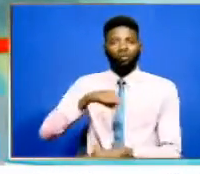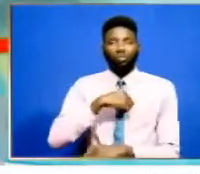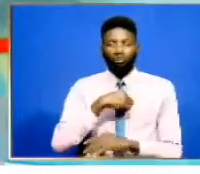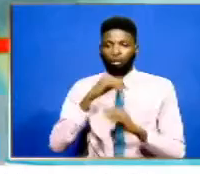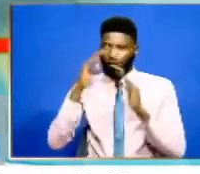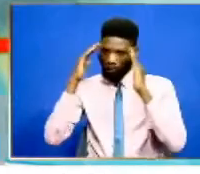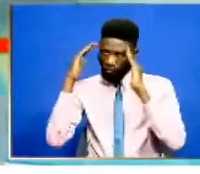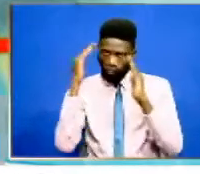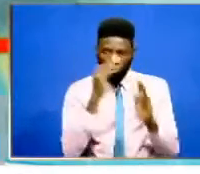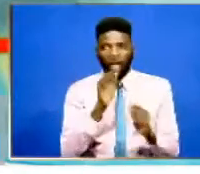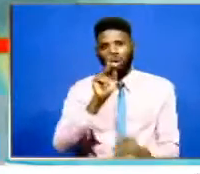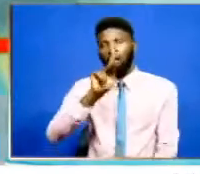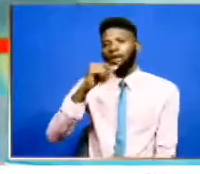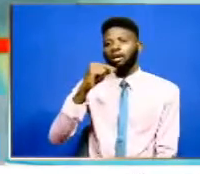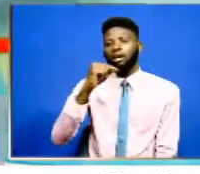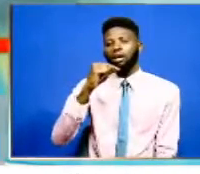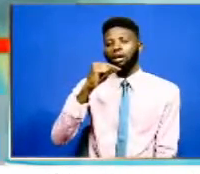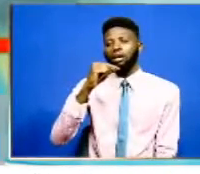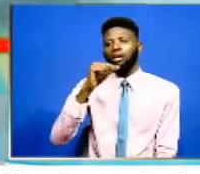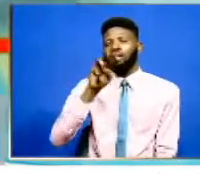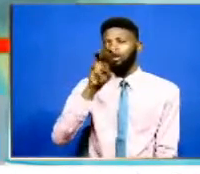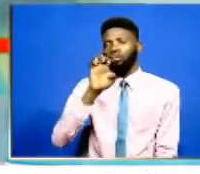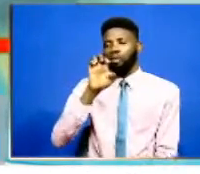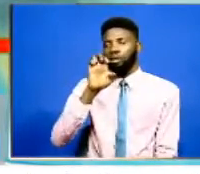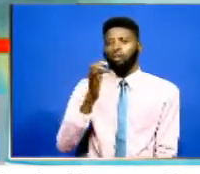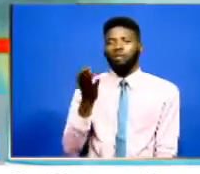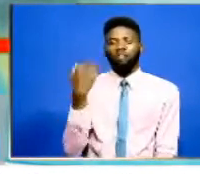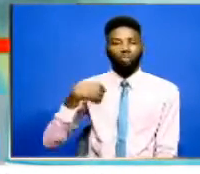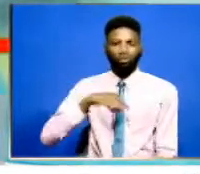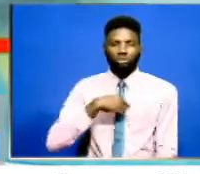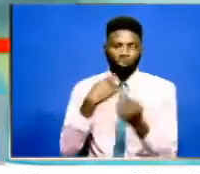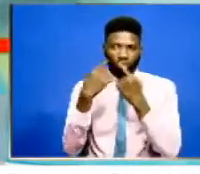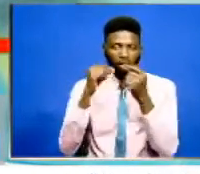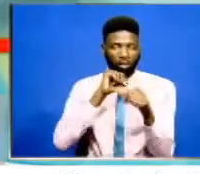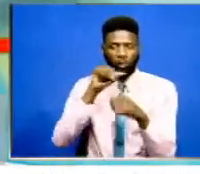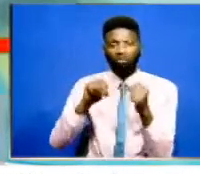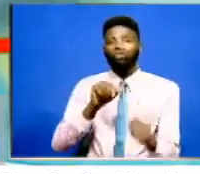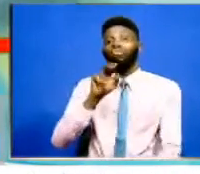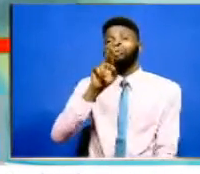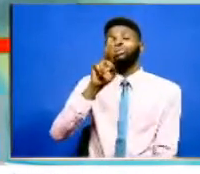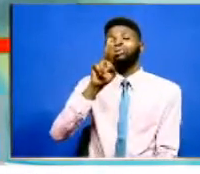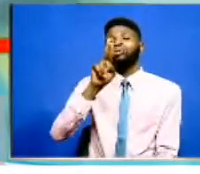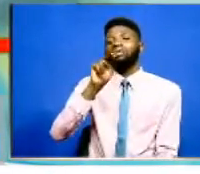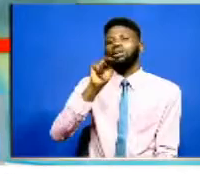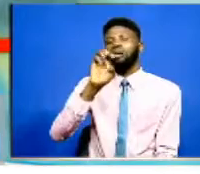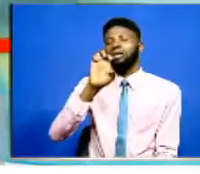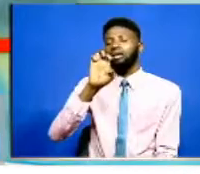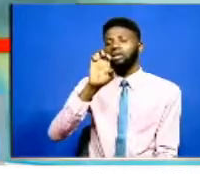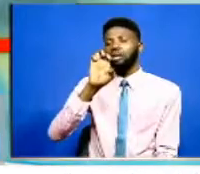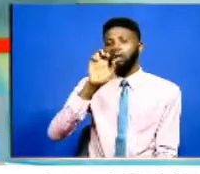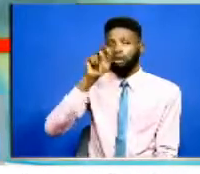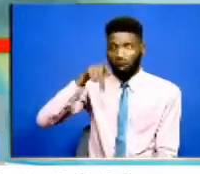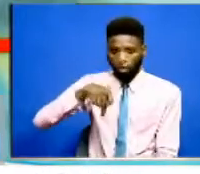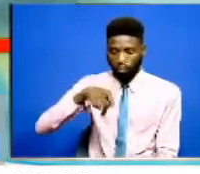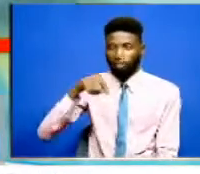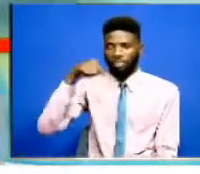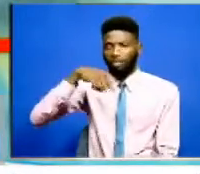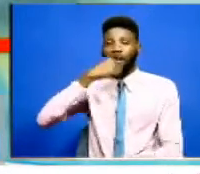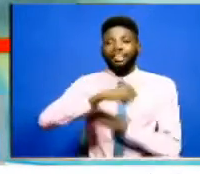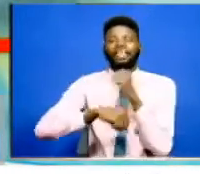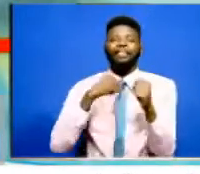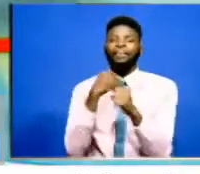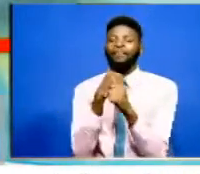were talking about the United Nations Environment Program is actually this year celebrating